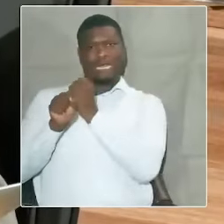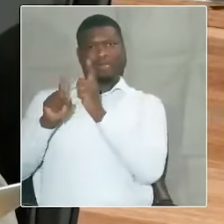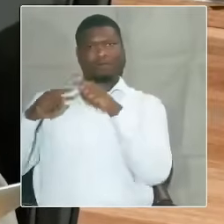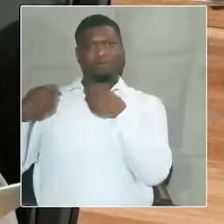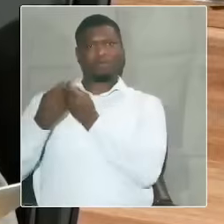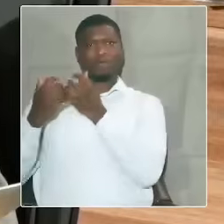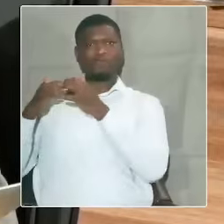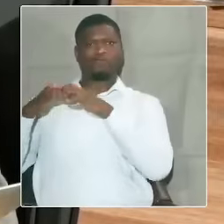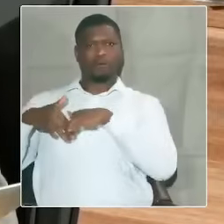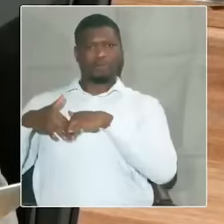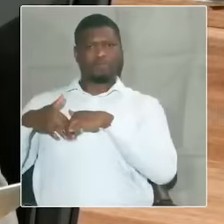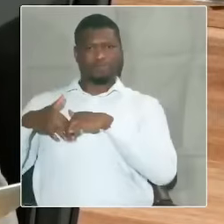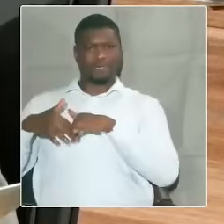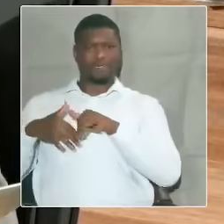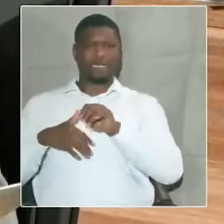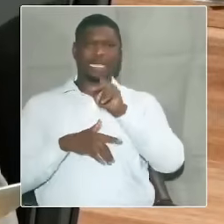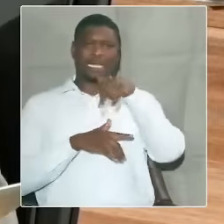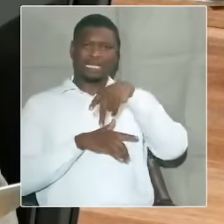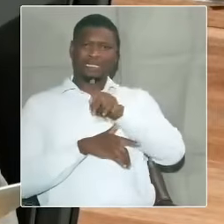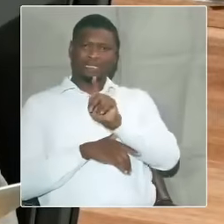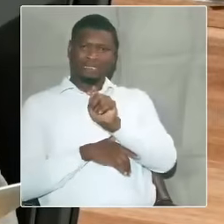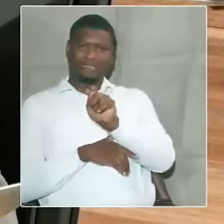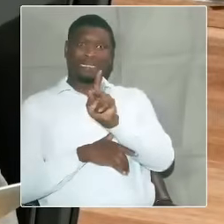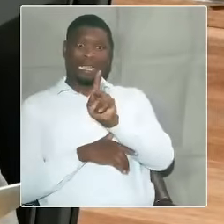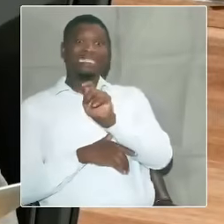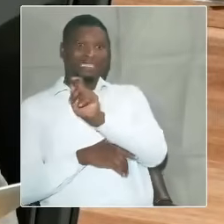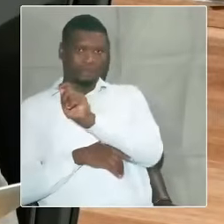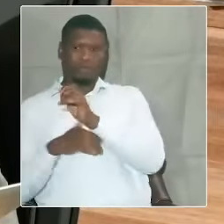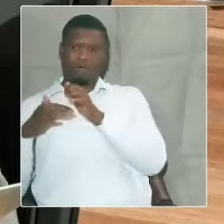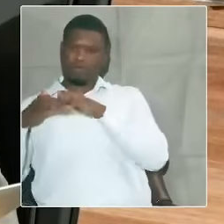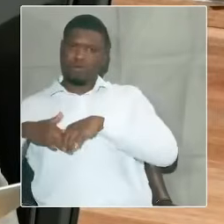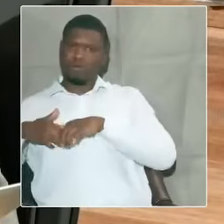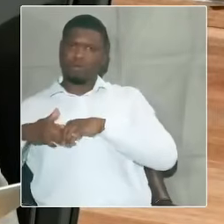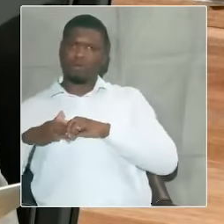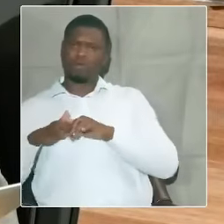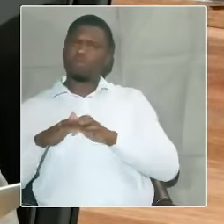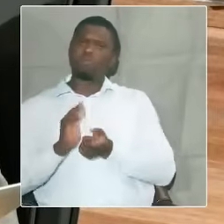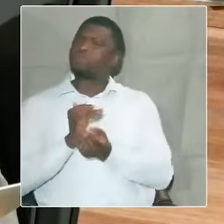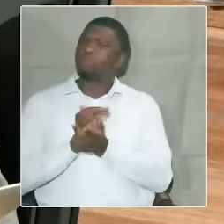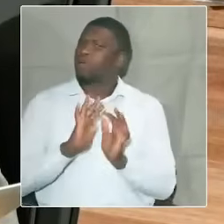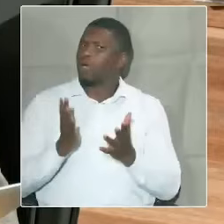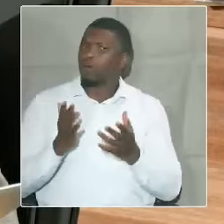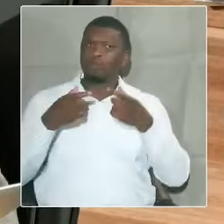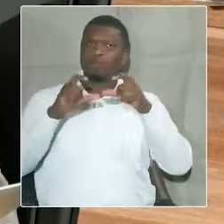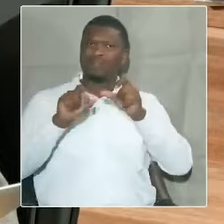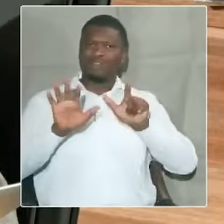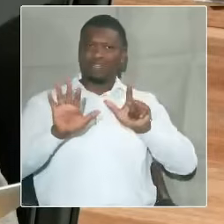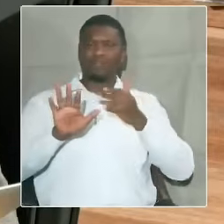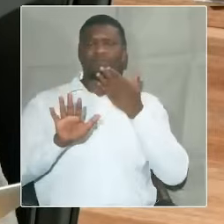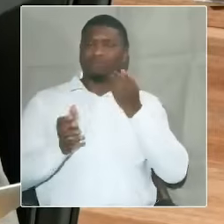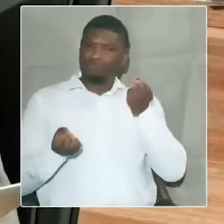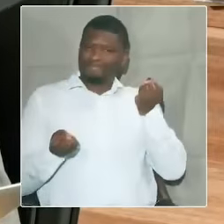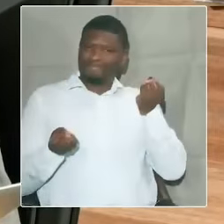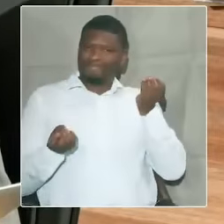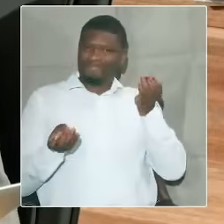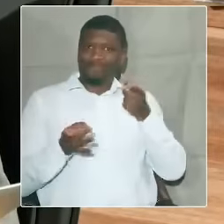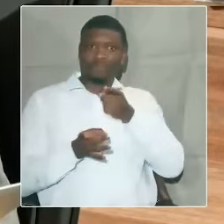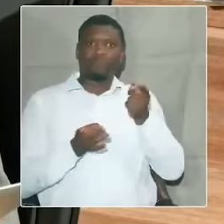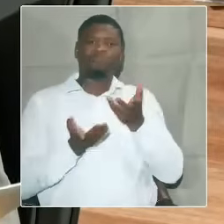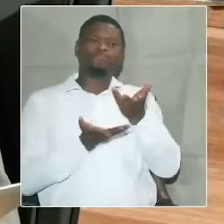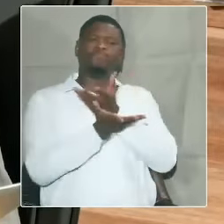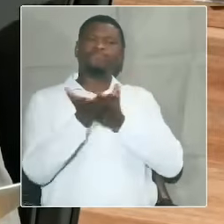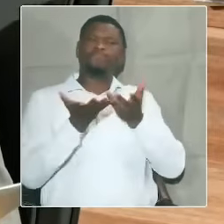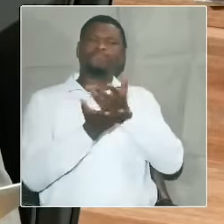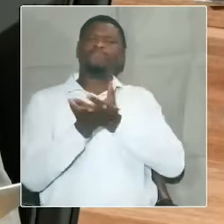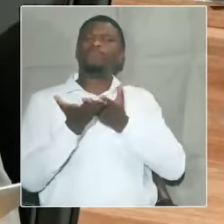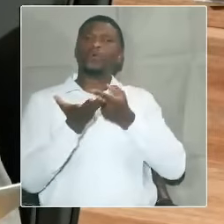disbandment, starting from paragraph 107, you talk